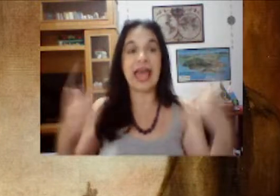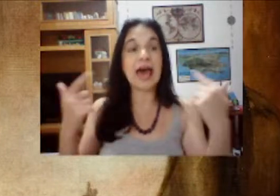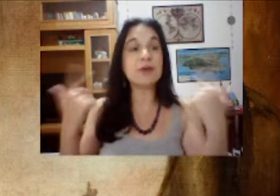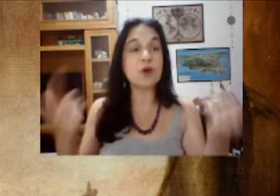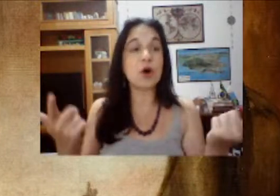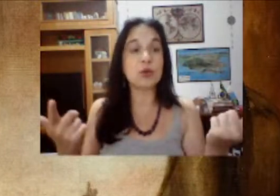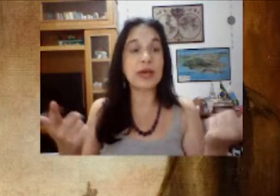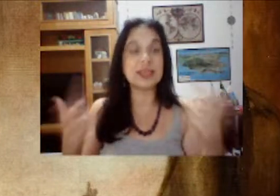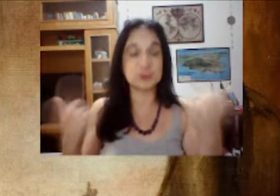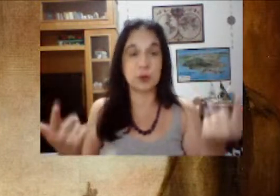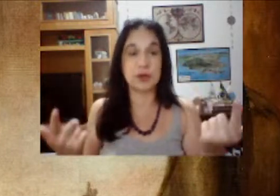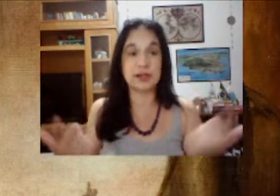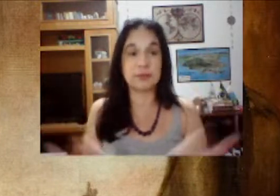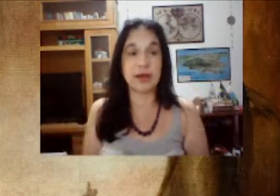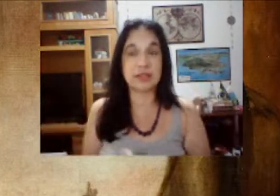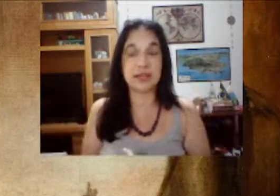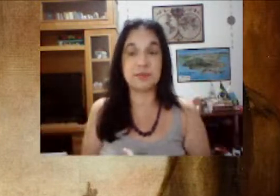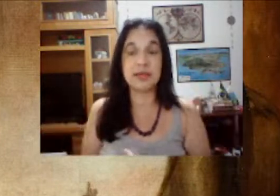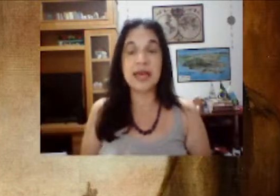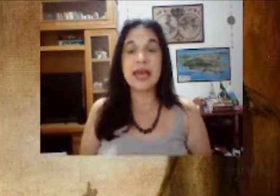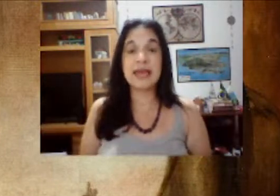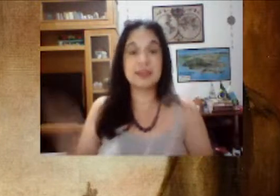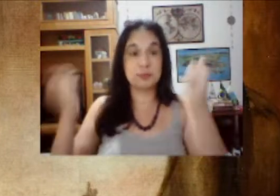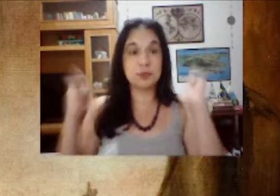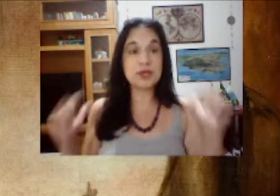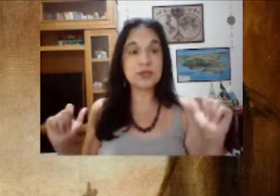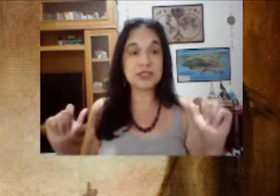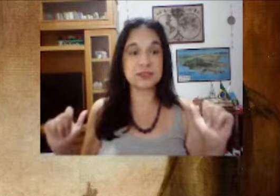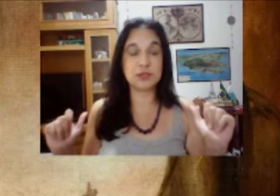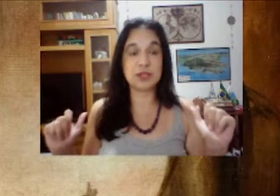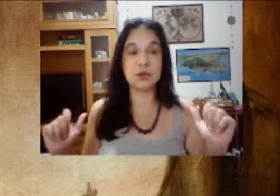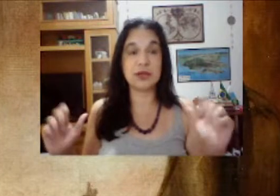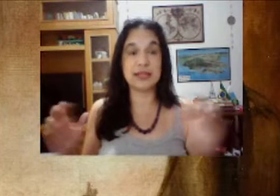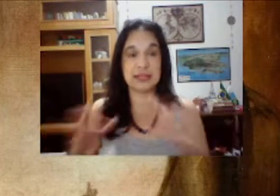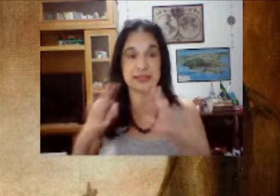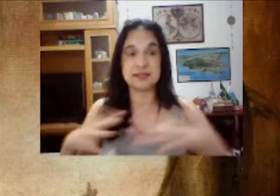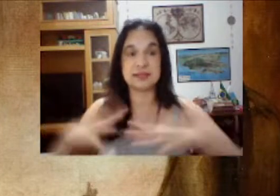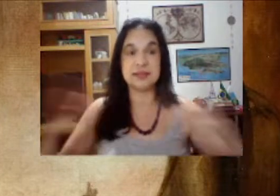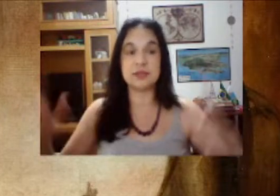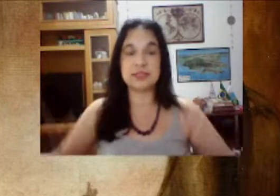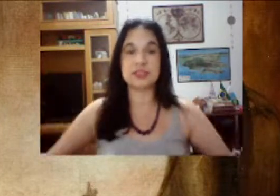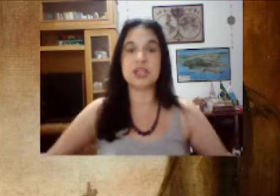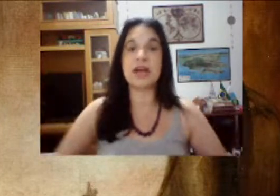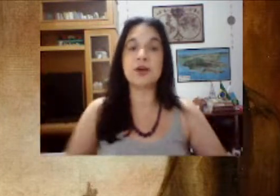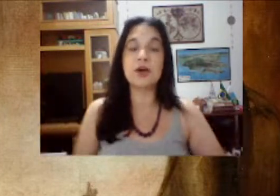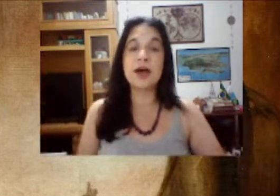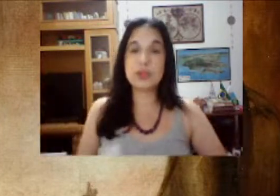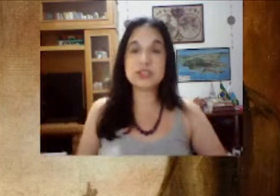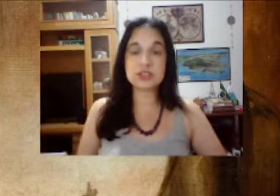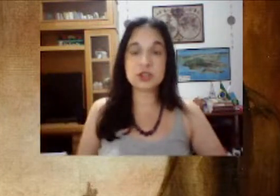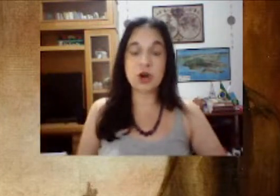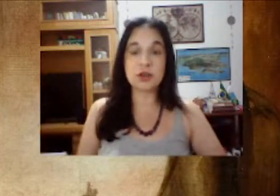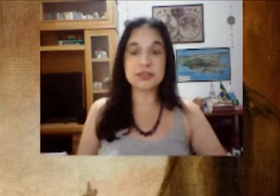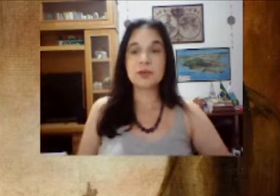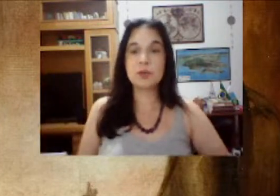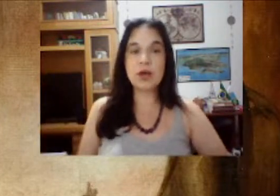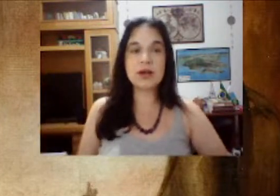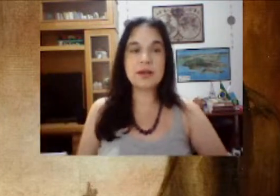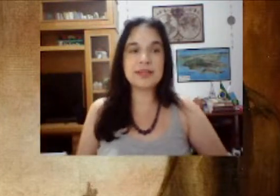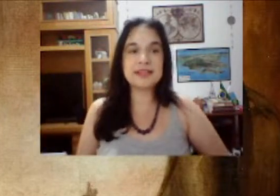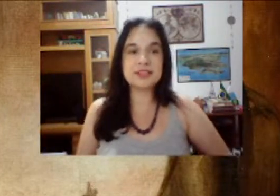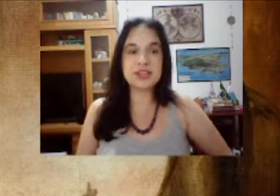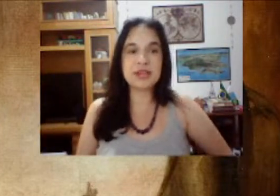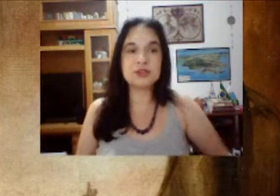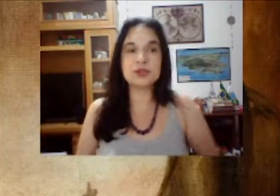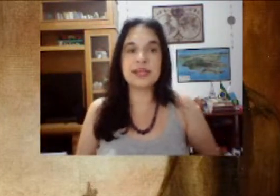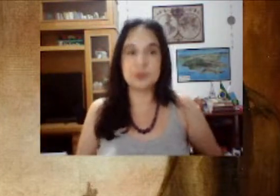I have already spoken about him in the previous video in this series in the channel, which is called